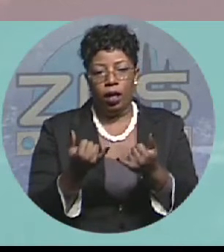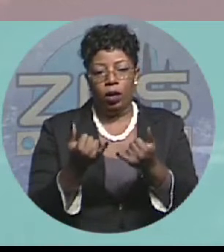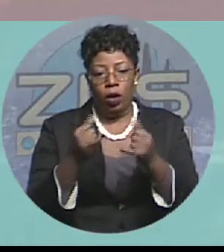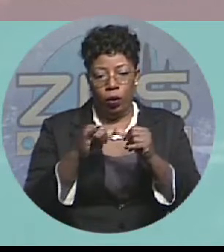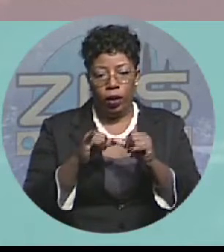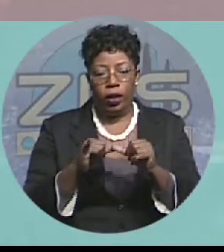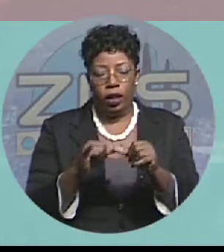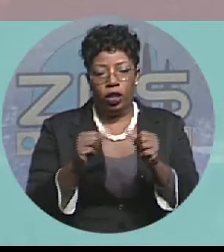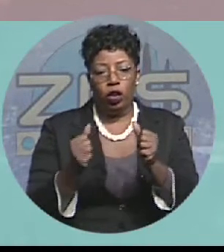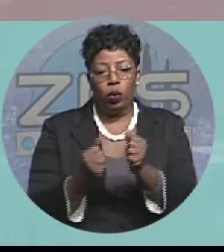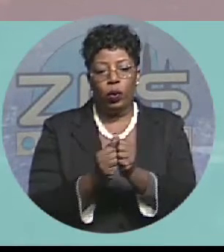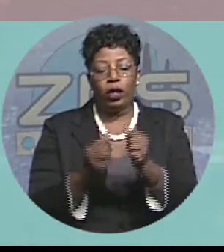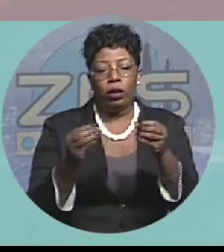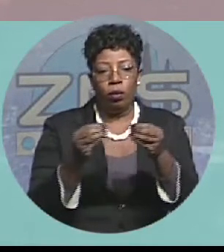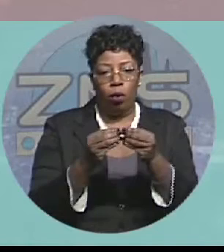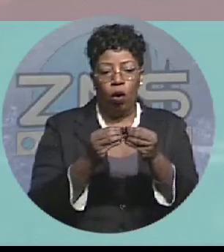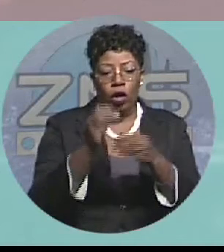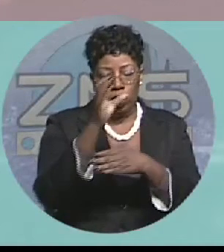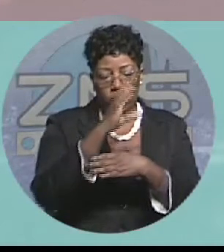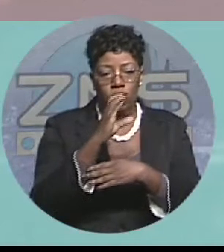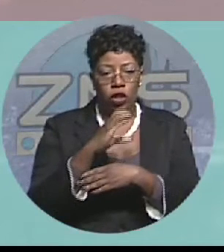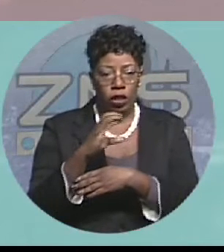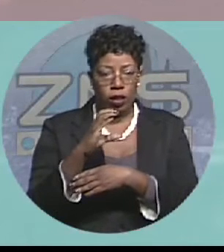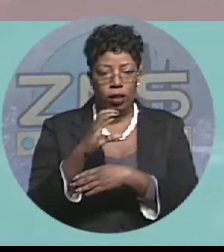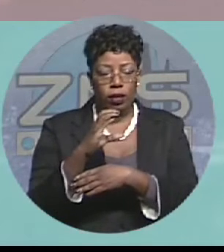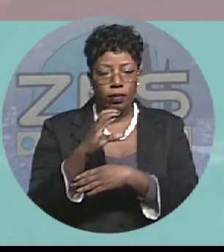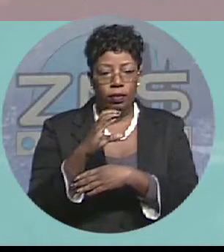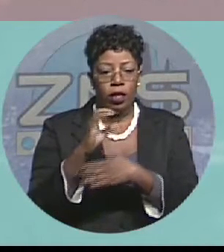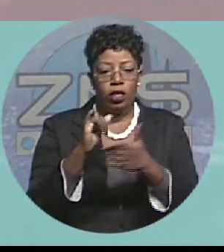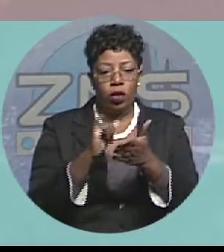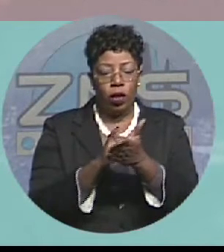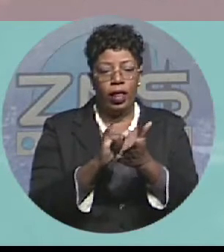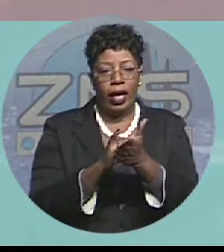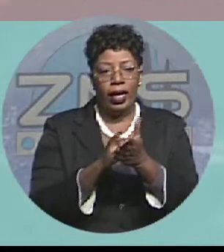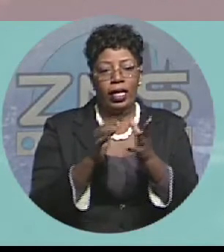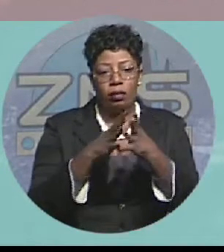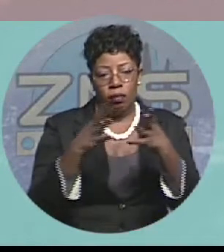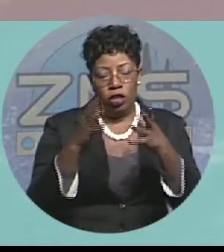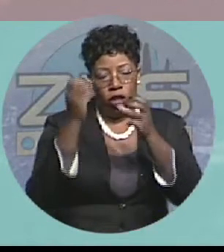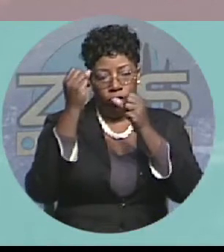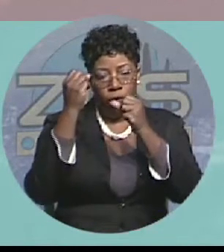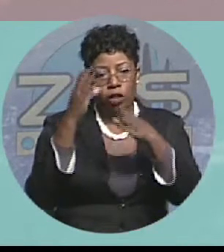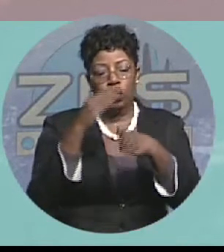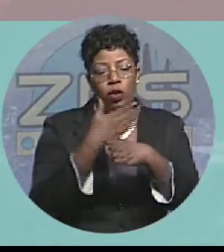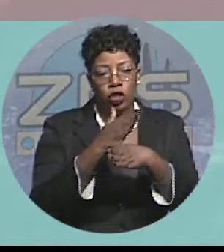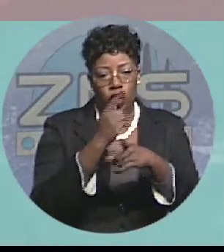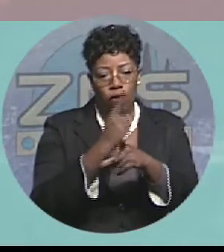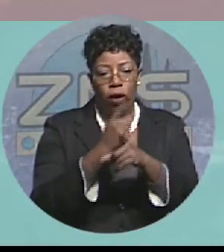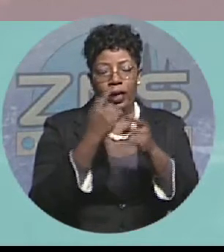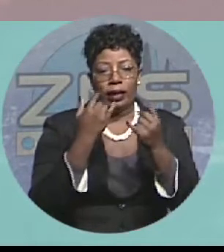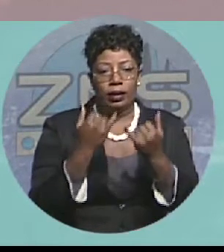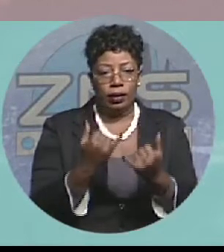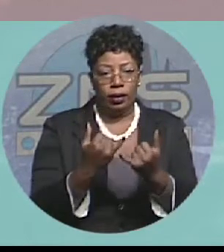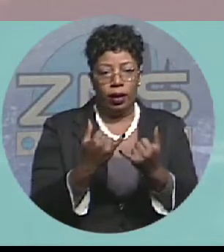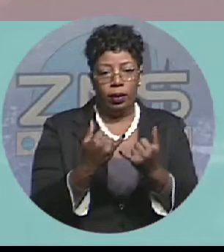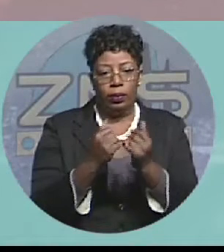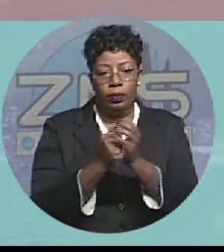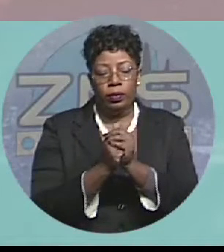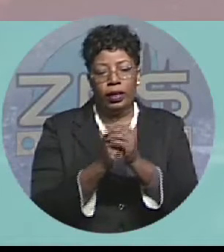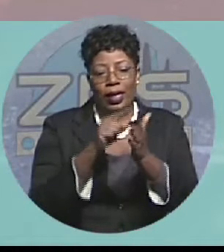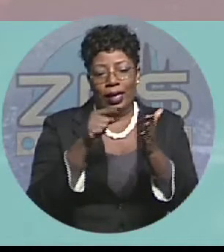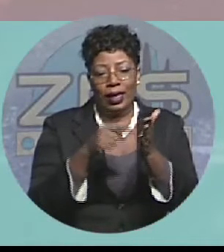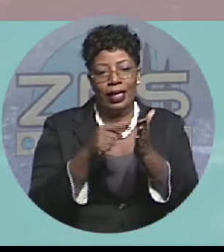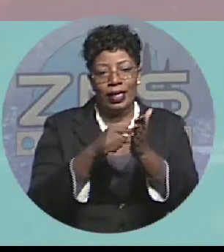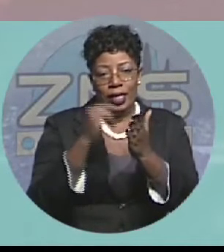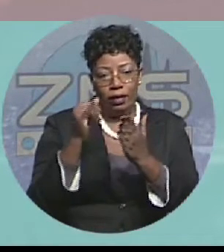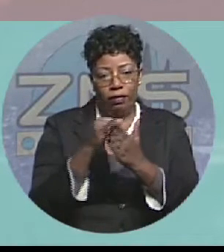continuing with additional searches. And so that is as much information as I can give you at the moment. This